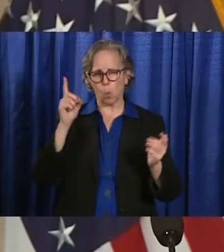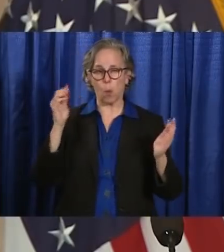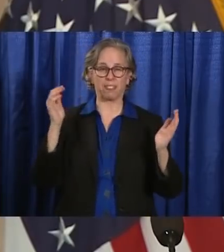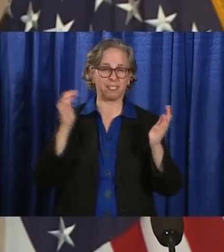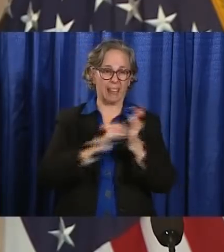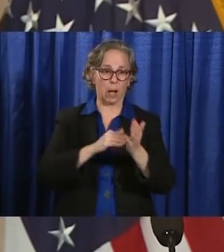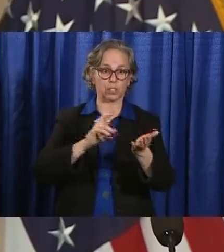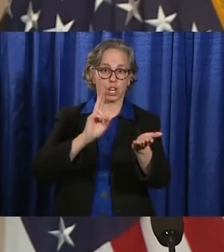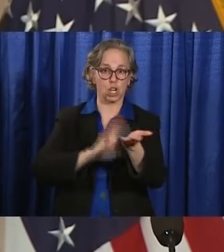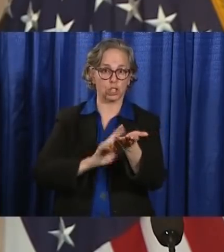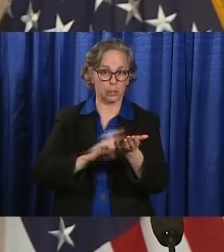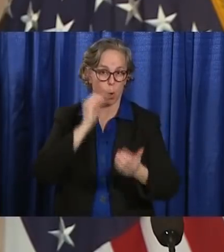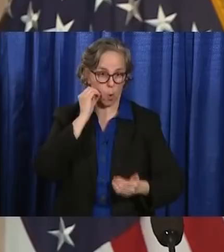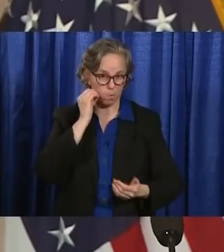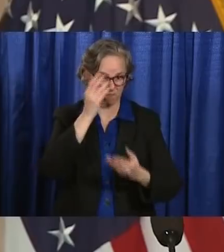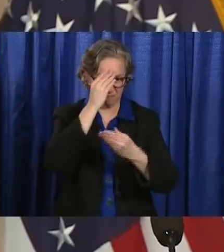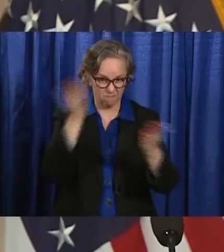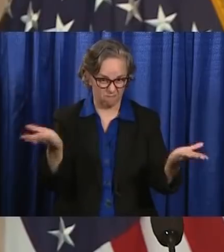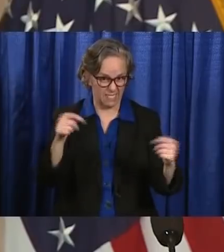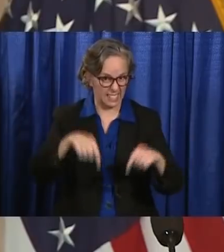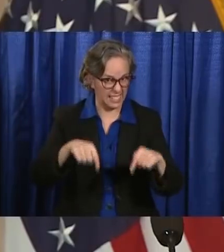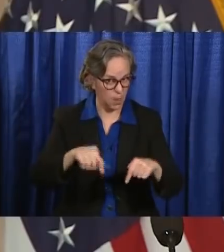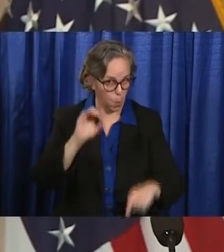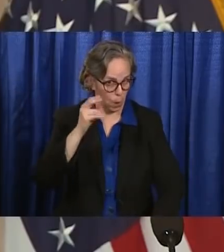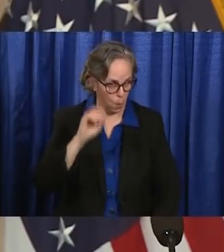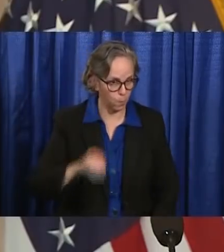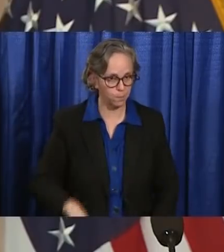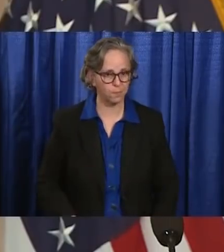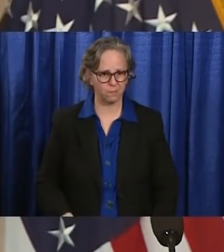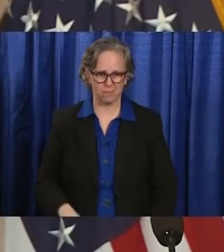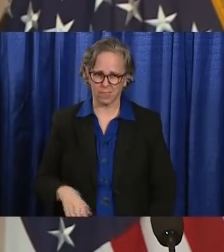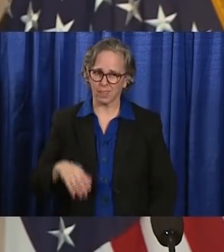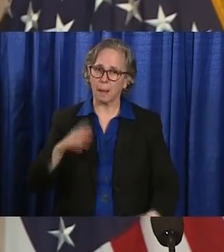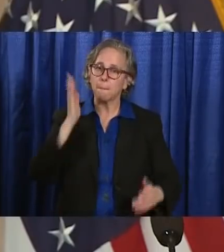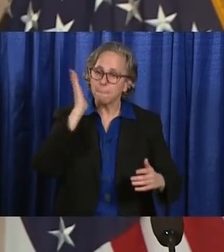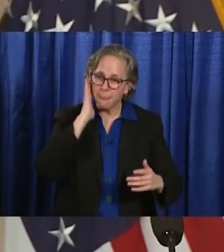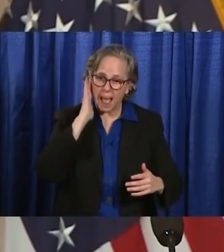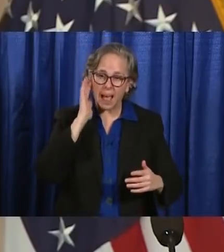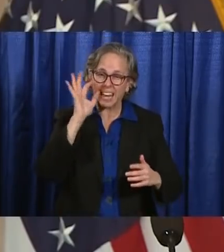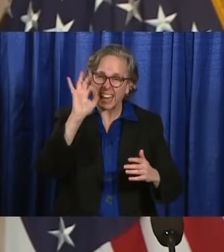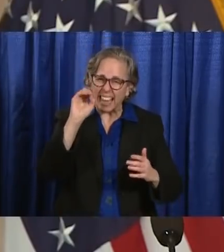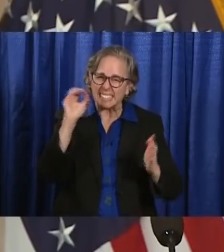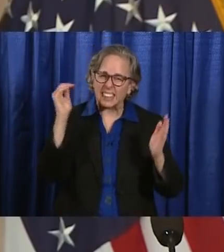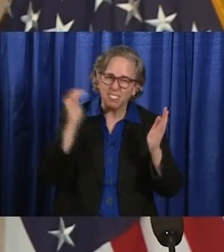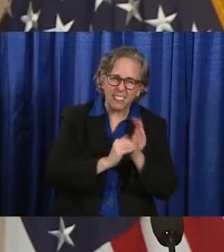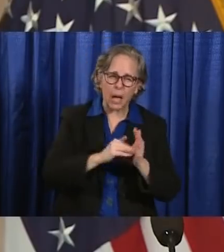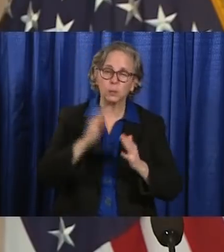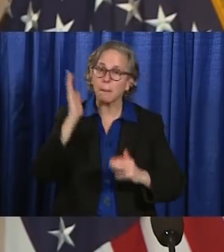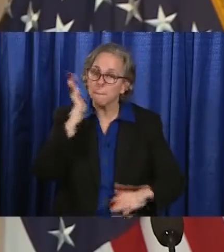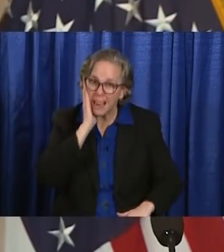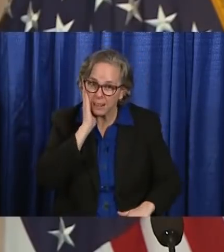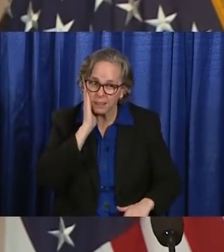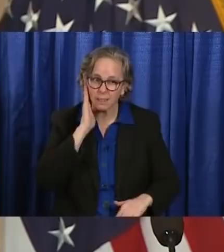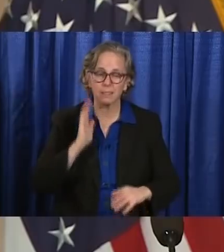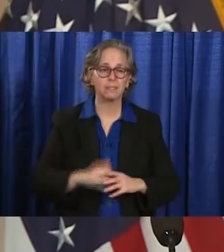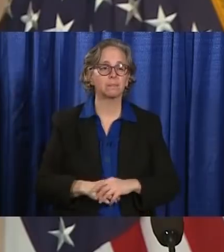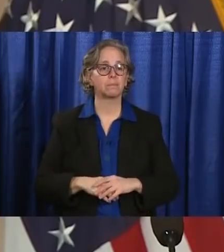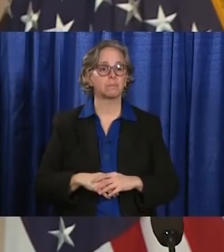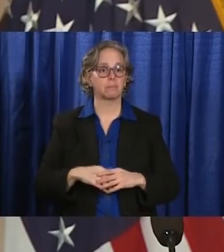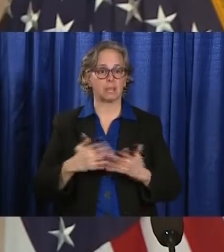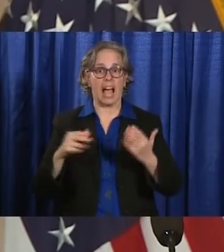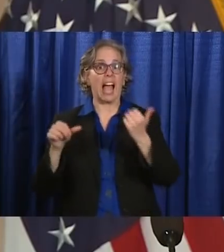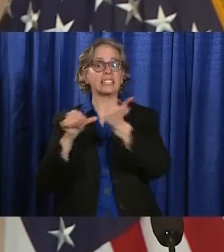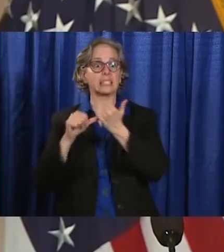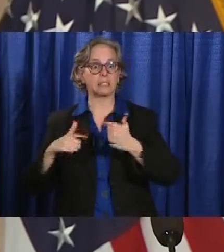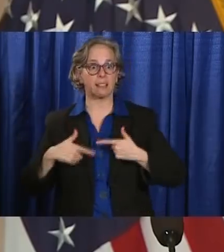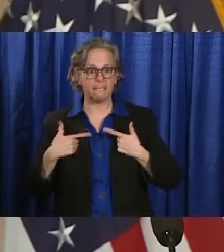90,000 beds. We also have 755 assisted living facilities with about 62,000 beds.